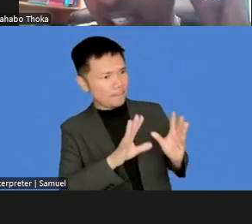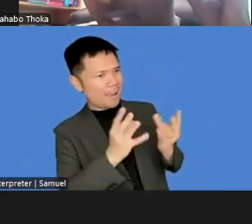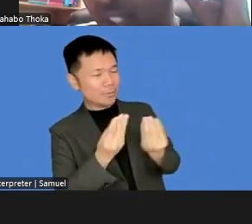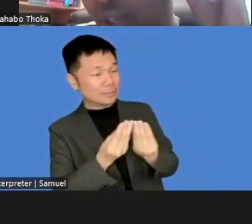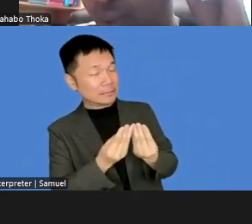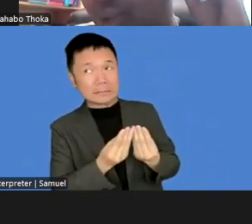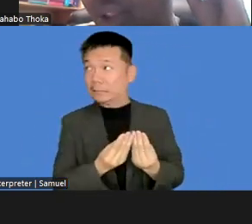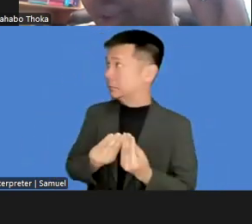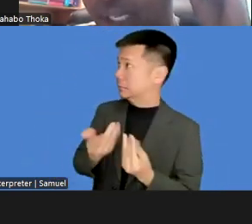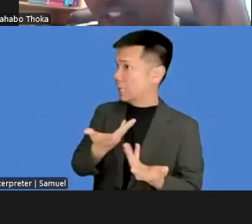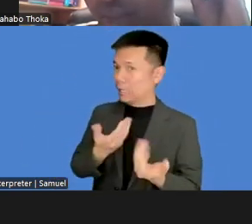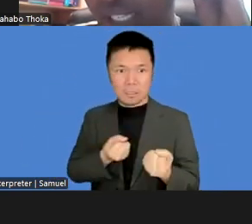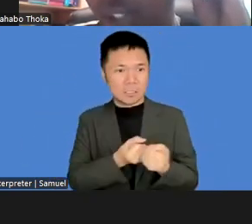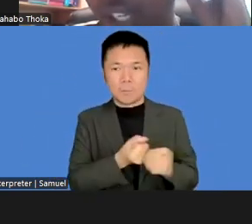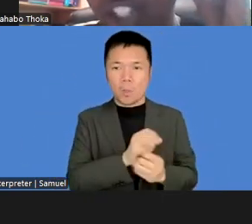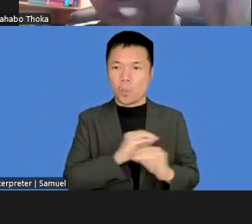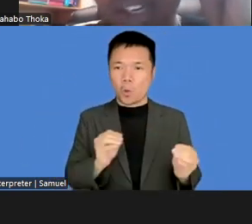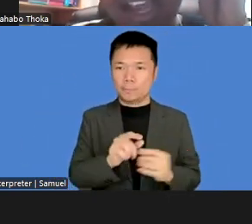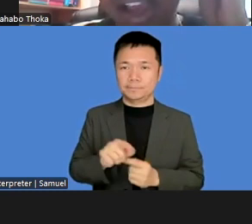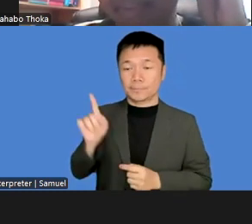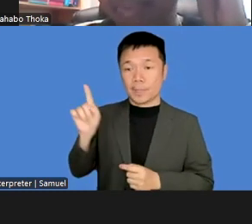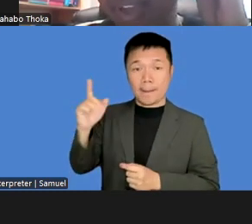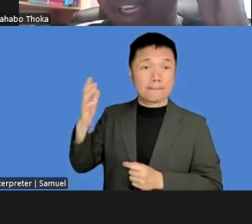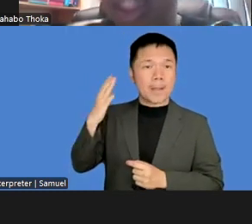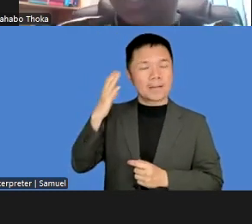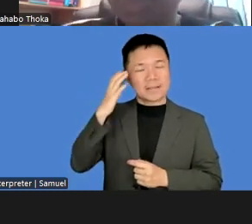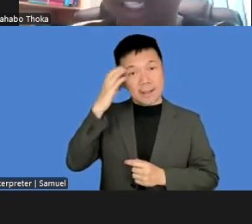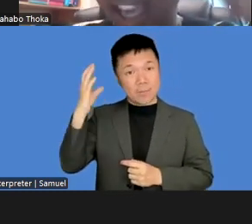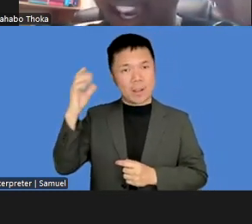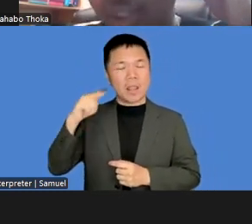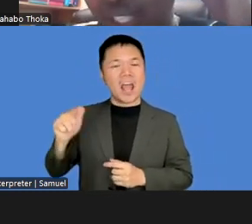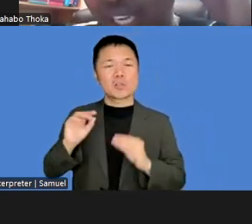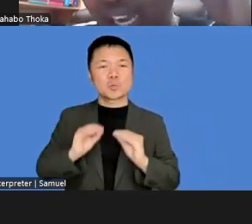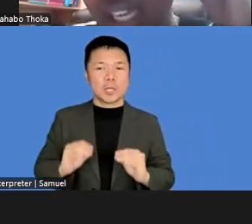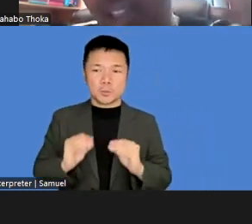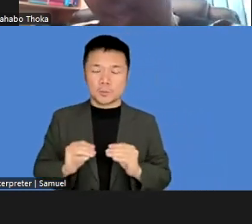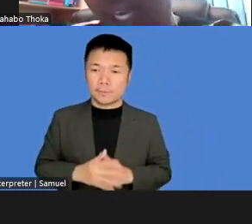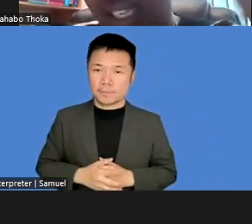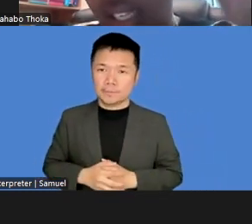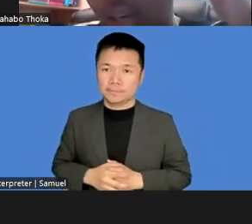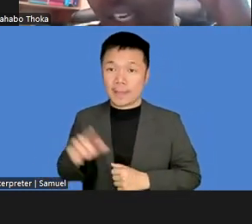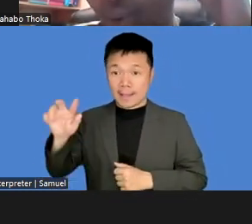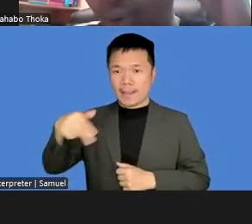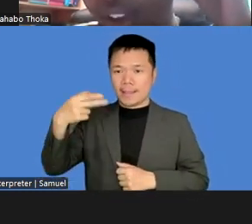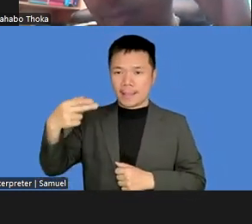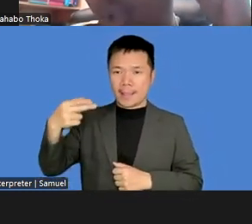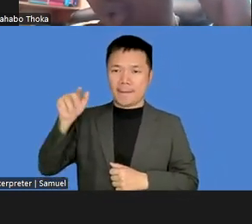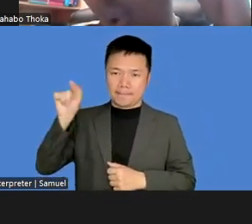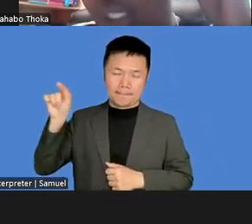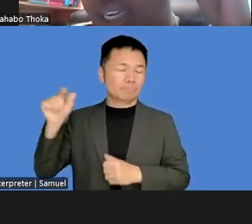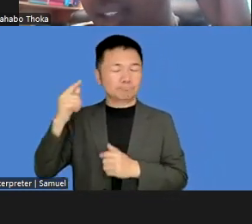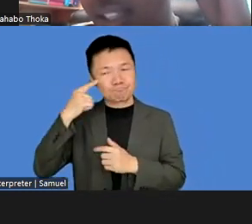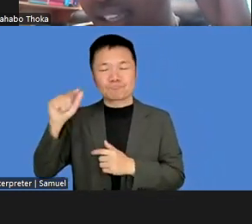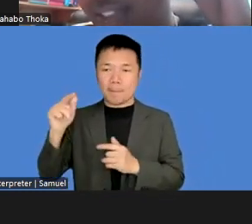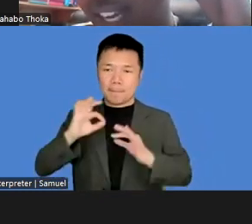as the Center for Child Law took the Minister of Basic Education, then Minister Angie Motshekga, somebody else has now taken over, to